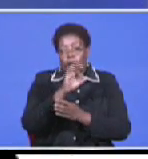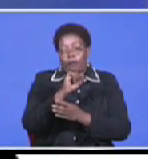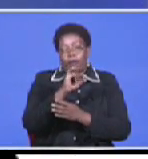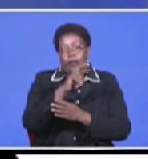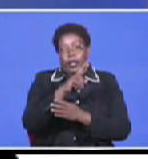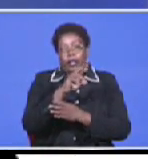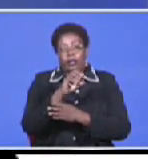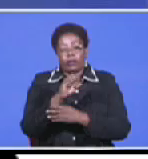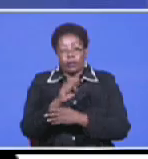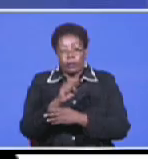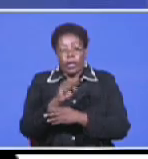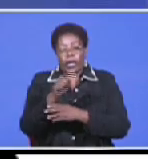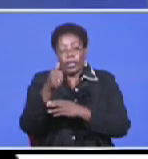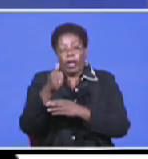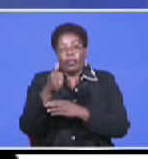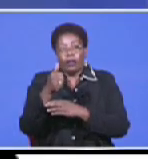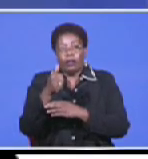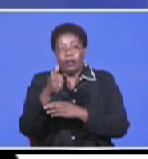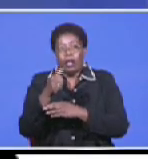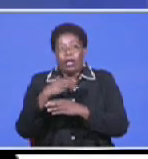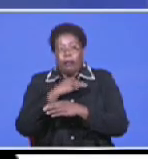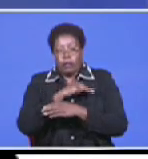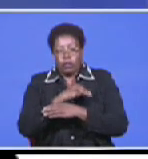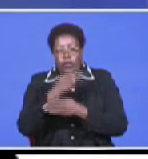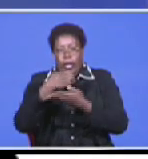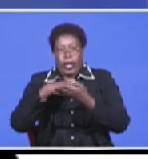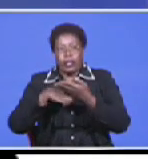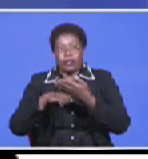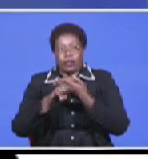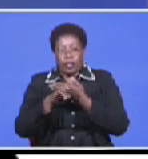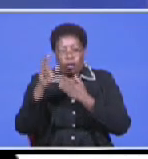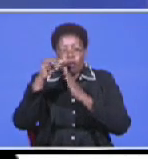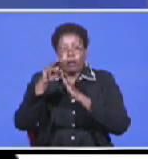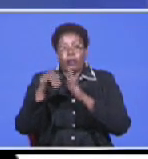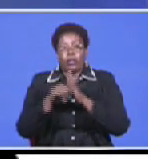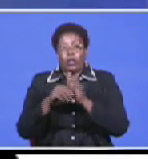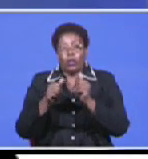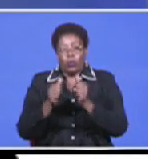of other government ministries, prior to entering into an agreement with the Pond Siena Inn.